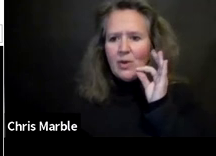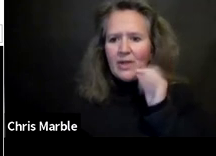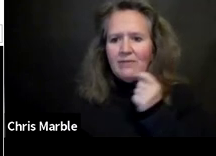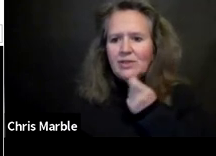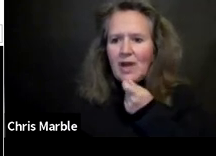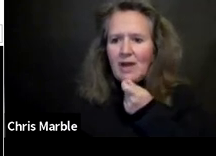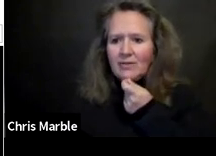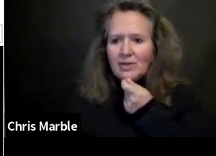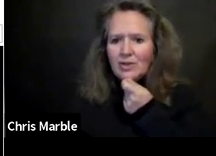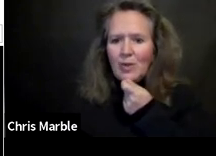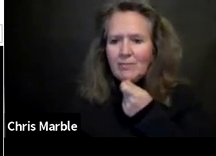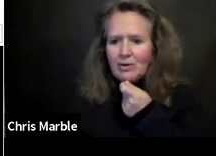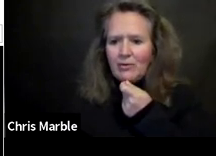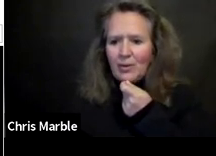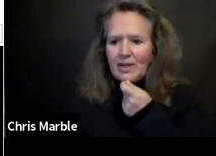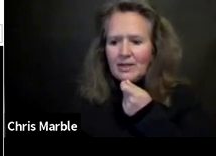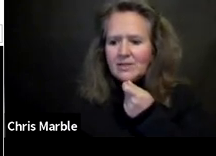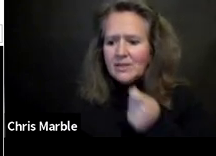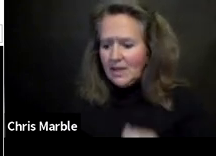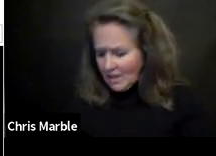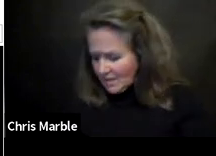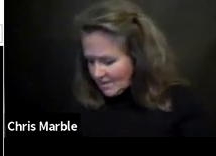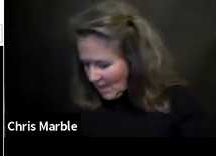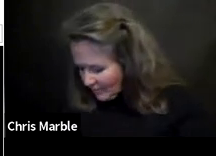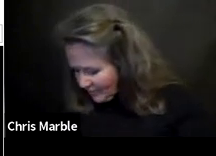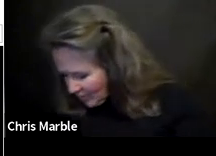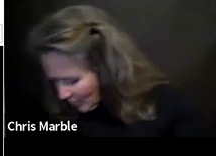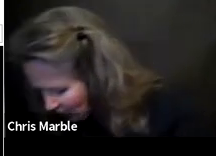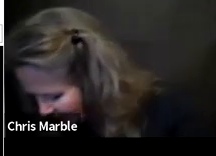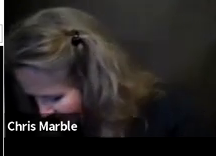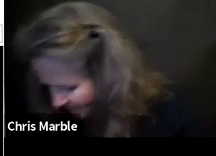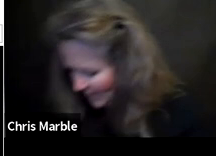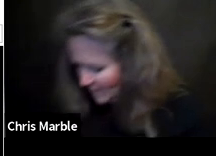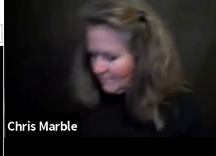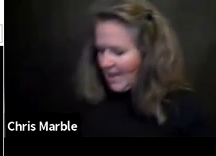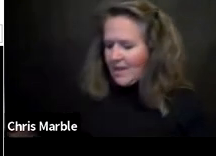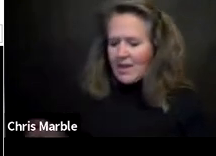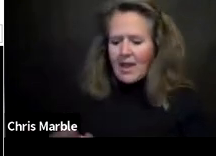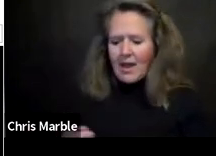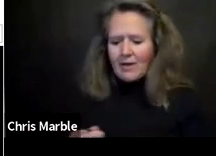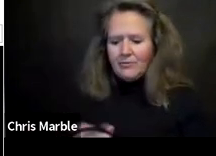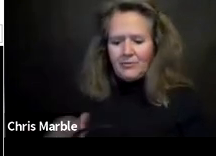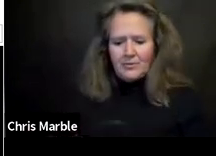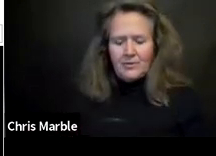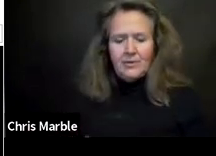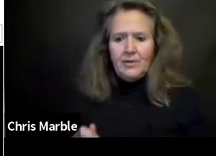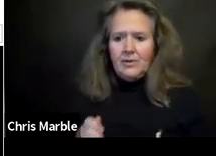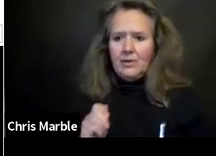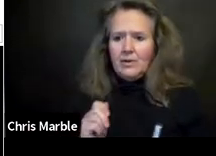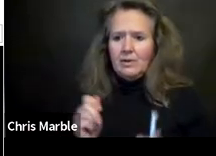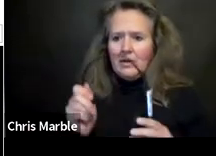your voice would only have to travel to where the microphone is. Some of you may have